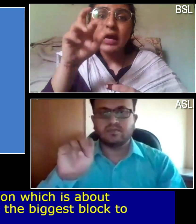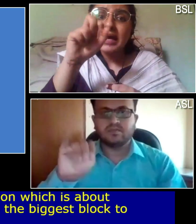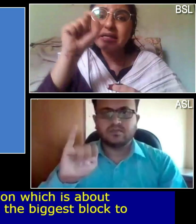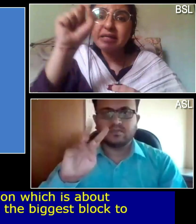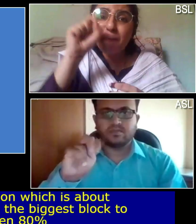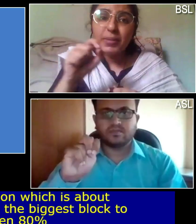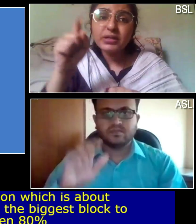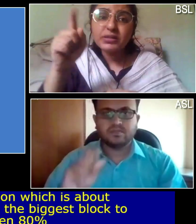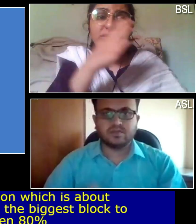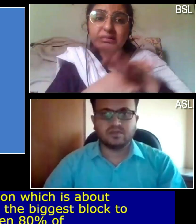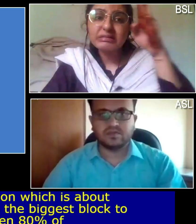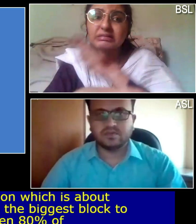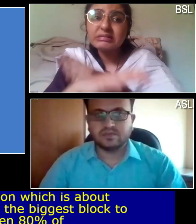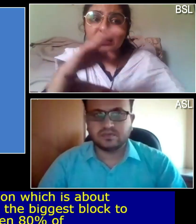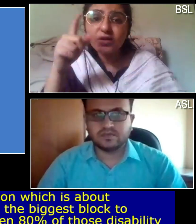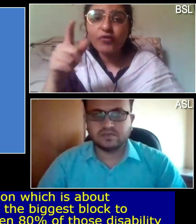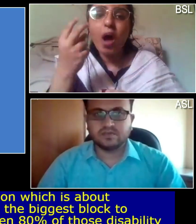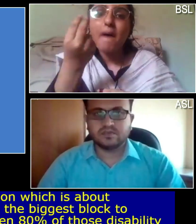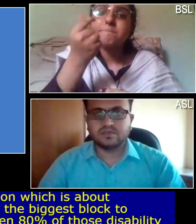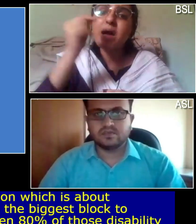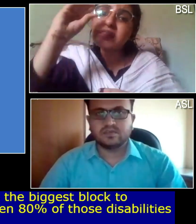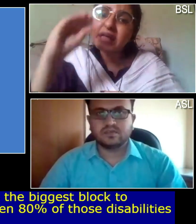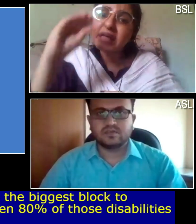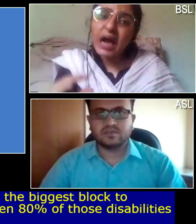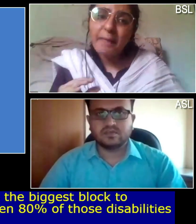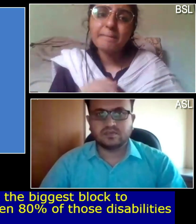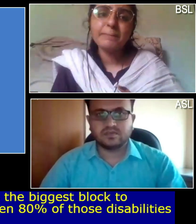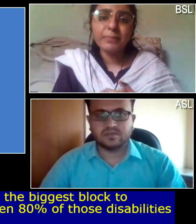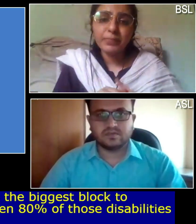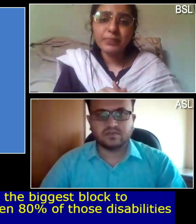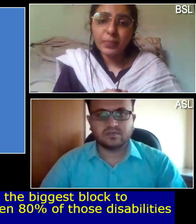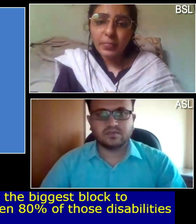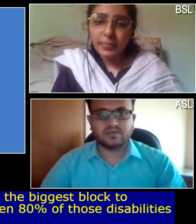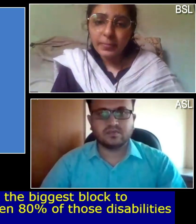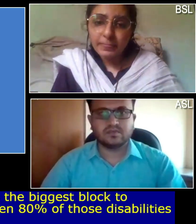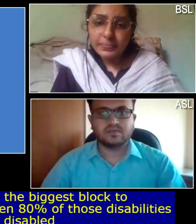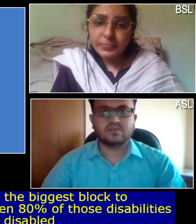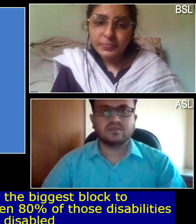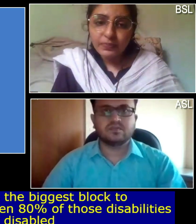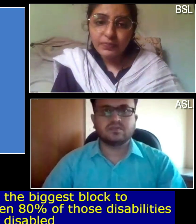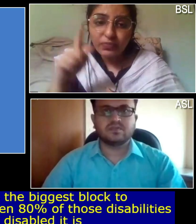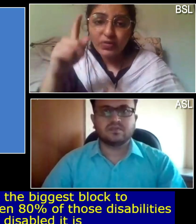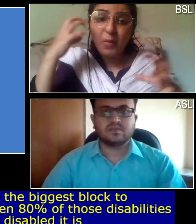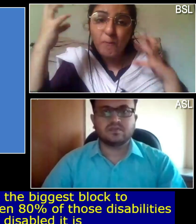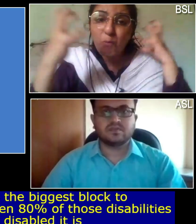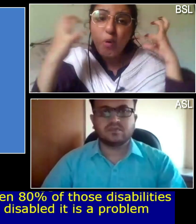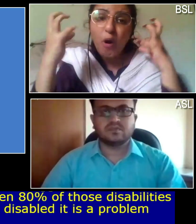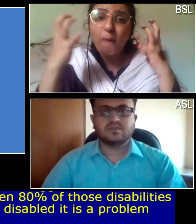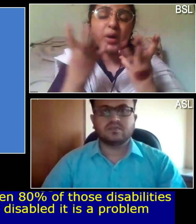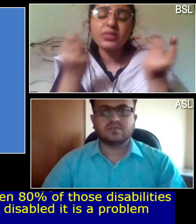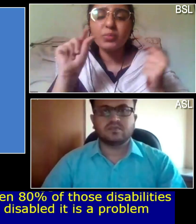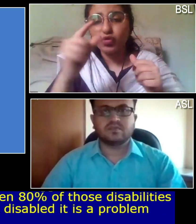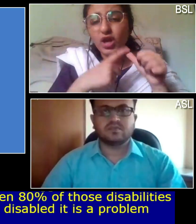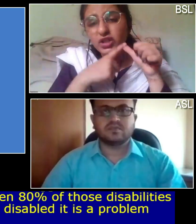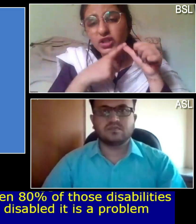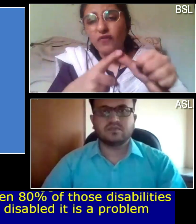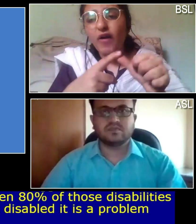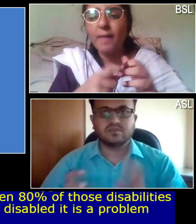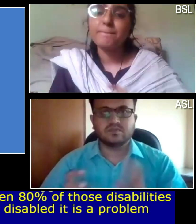in countries where money is a rare commodity, particularly amongst the disabled, it is a problem that needs addressing. So can you tell us maybe